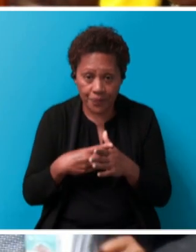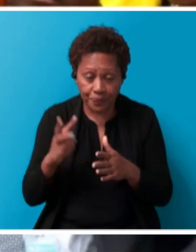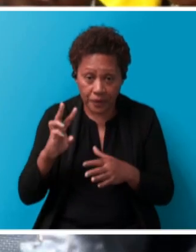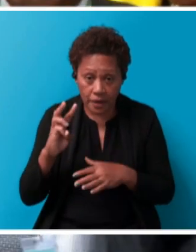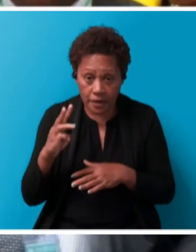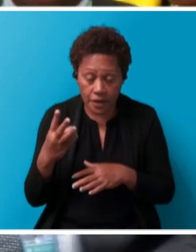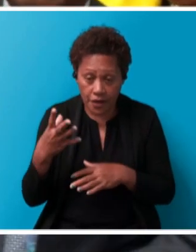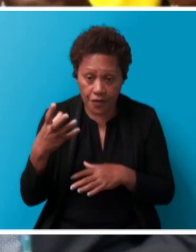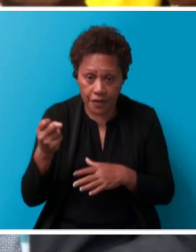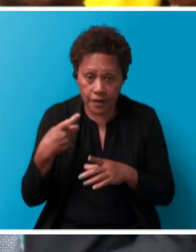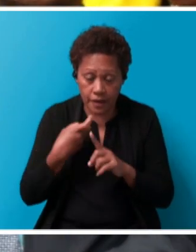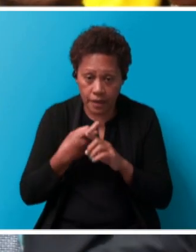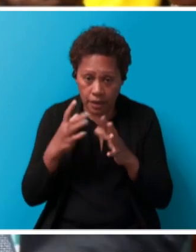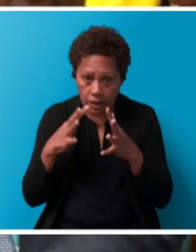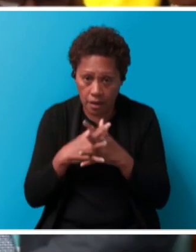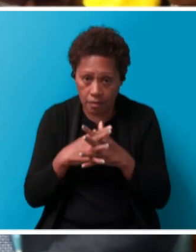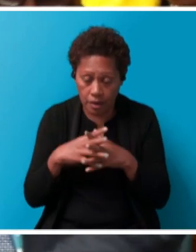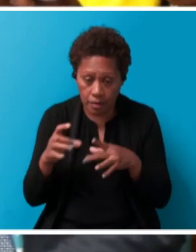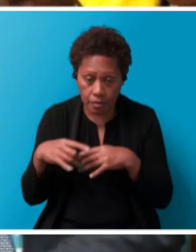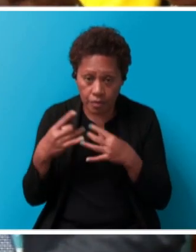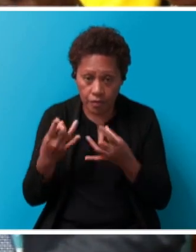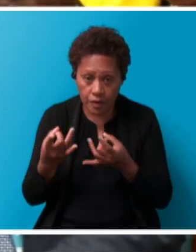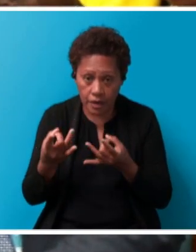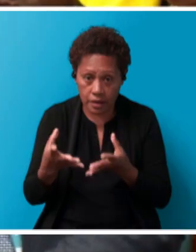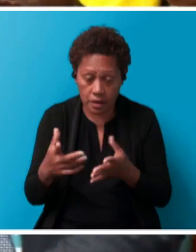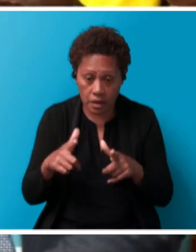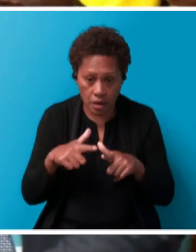to 100 kW, which will provide low-cost,